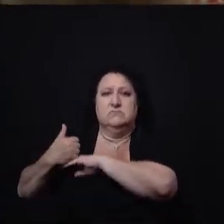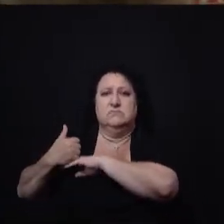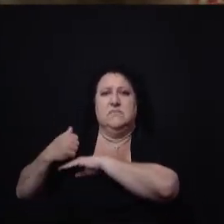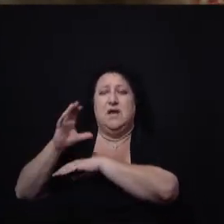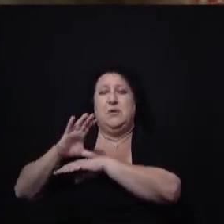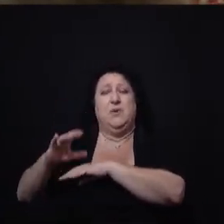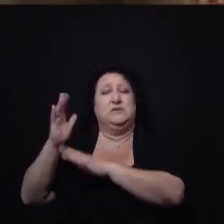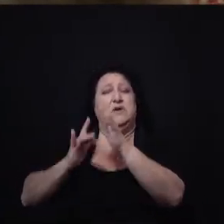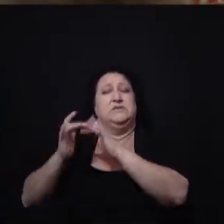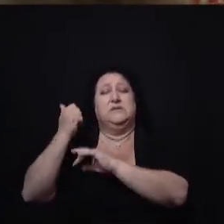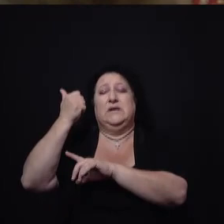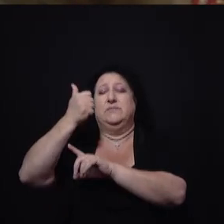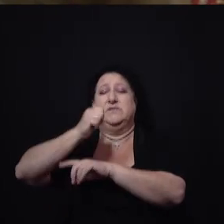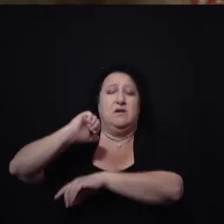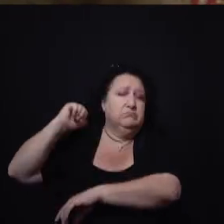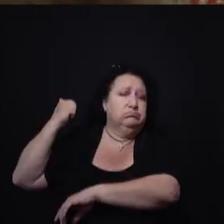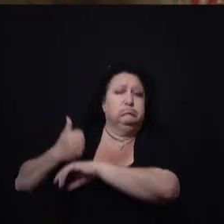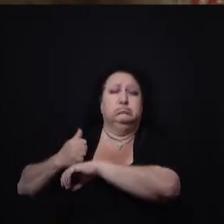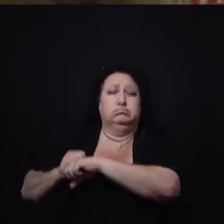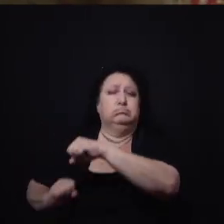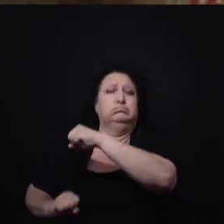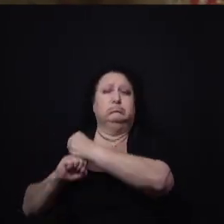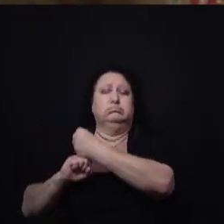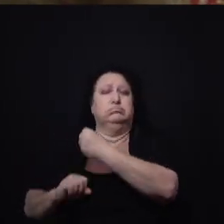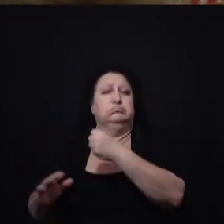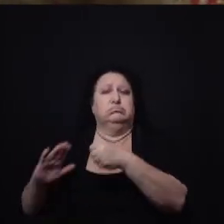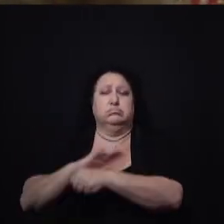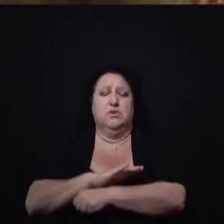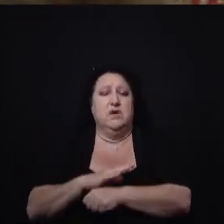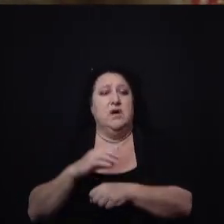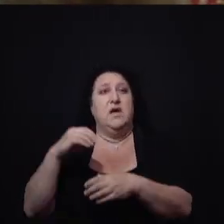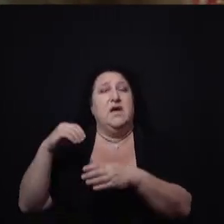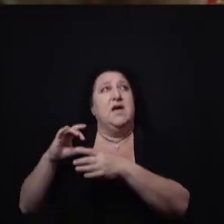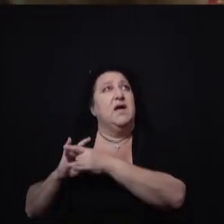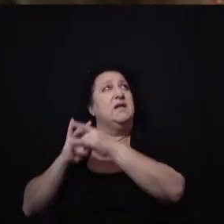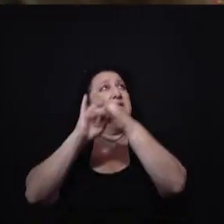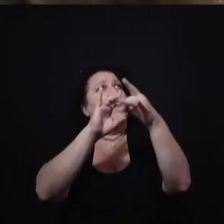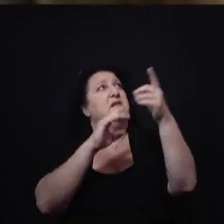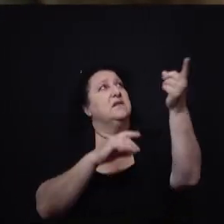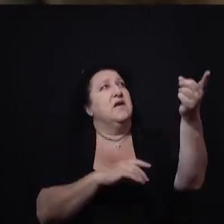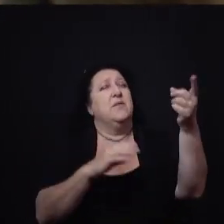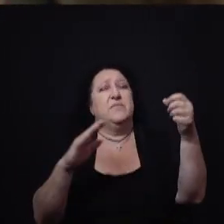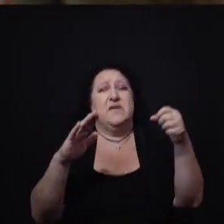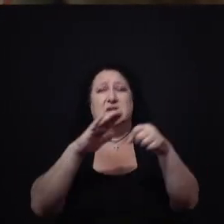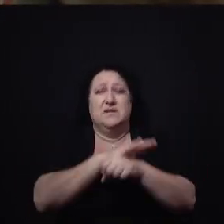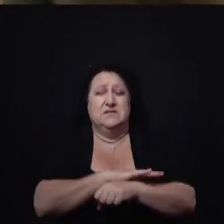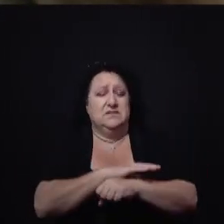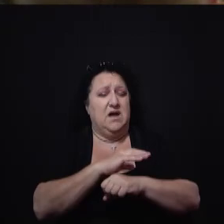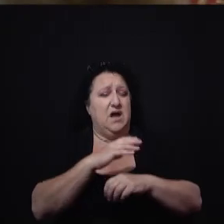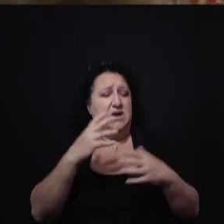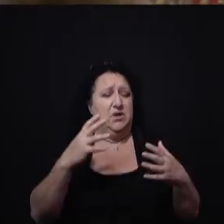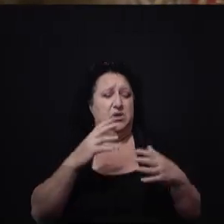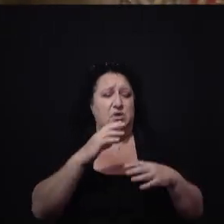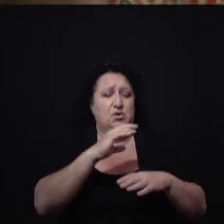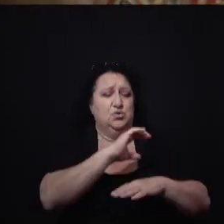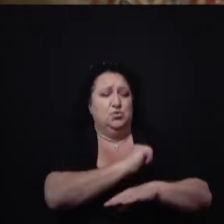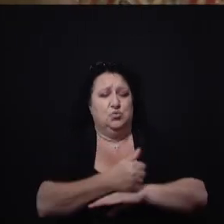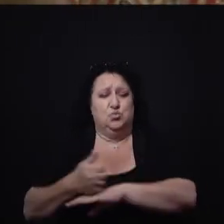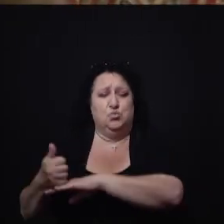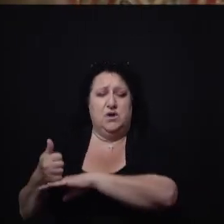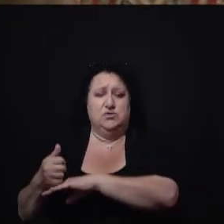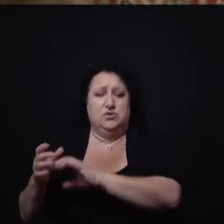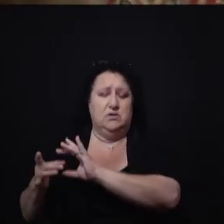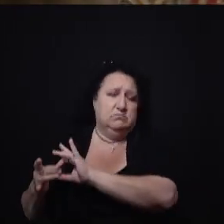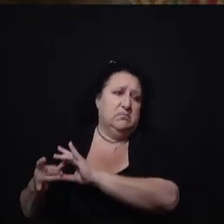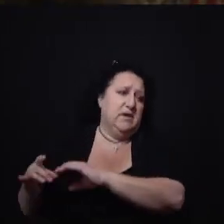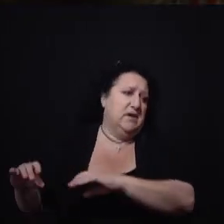cornerstone. In him, the whole structure is joined together and grows into a holy temple in the